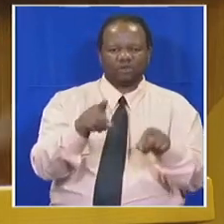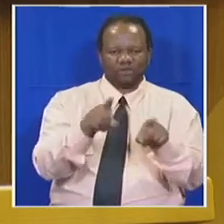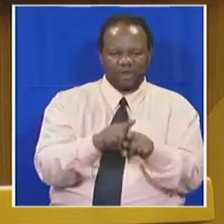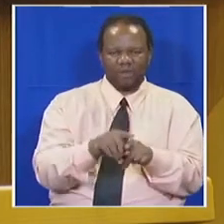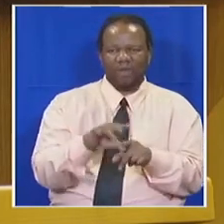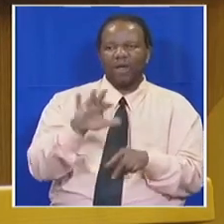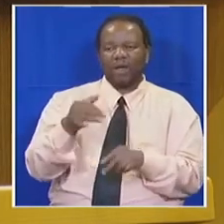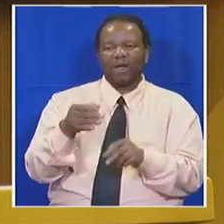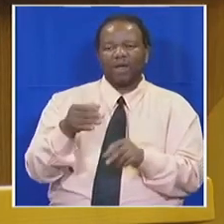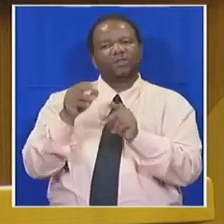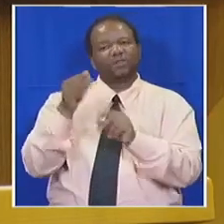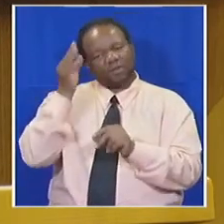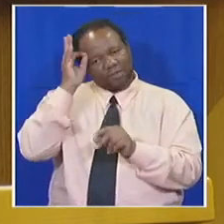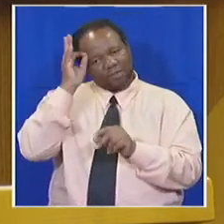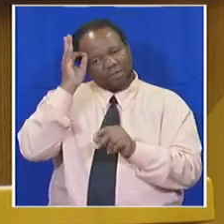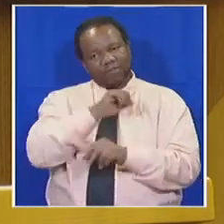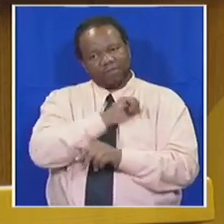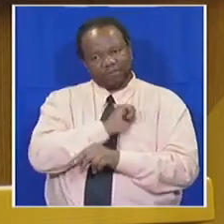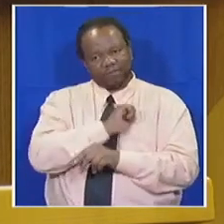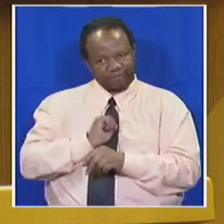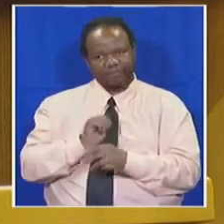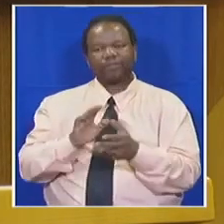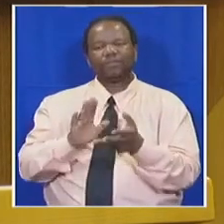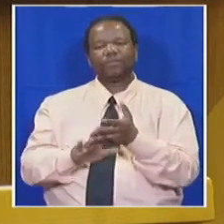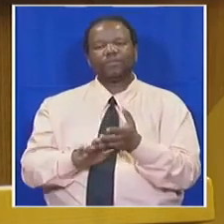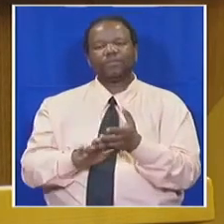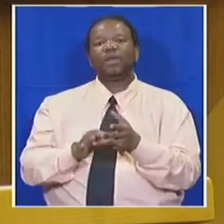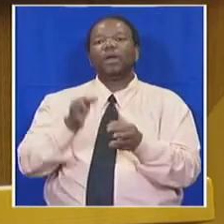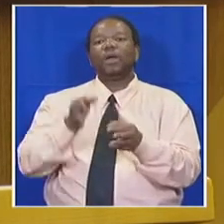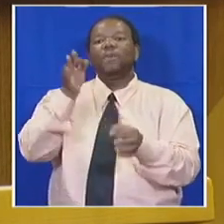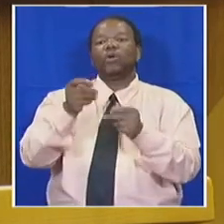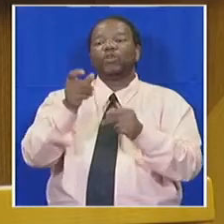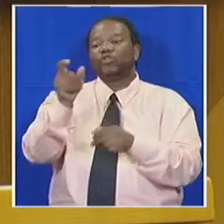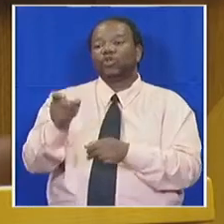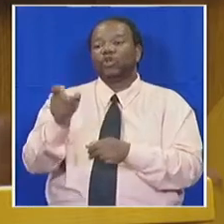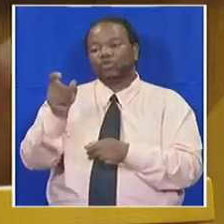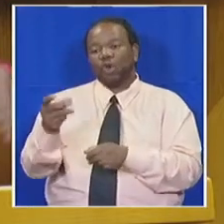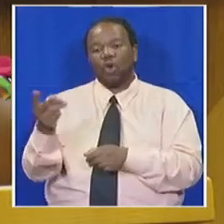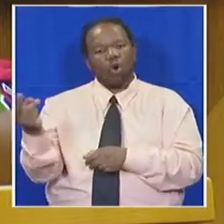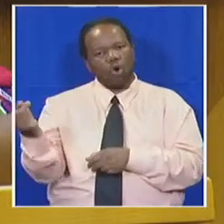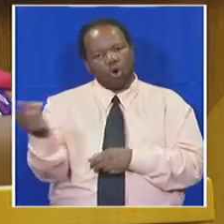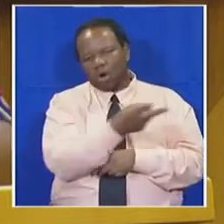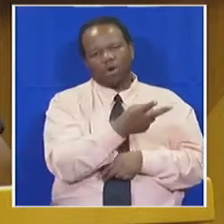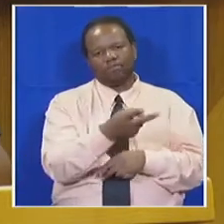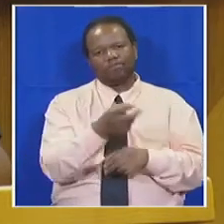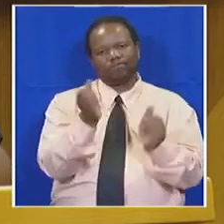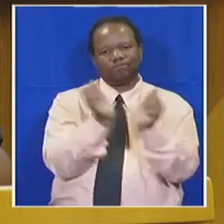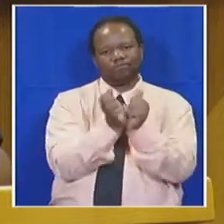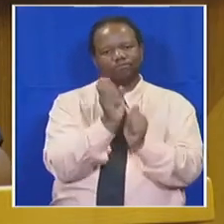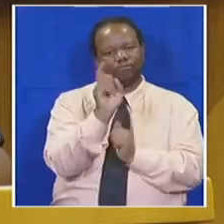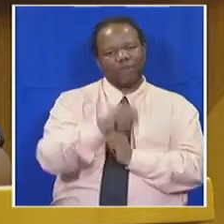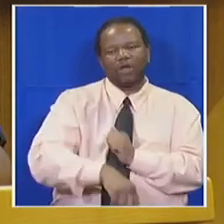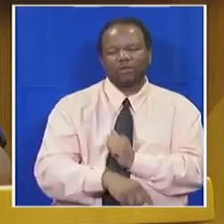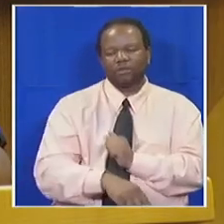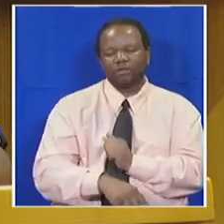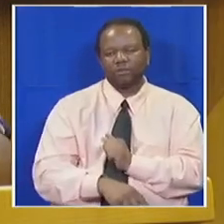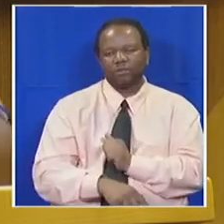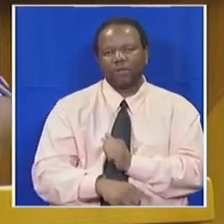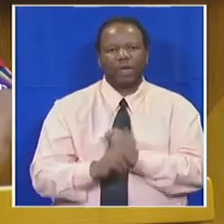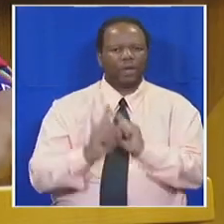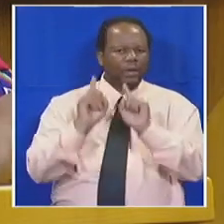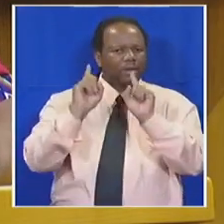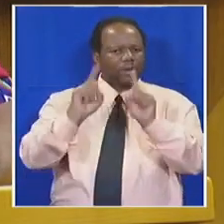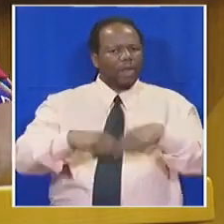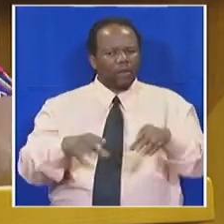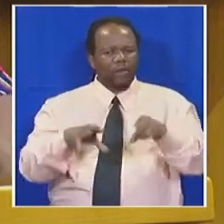officials, and the politicians who instructed them to be arrested. It cannot be business as usual